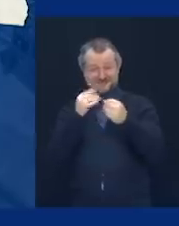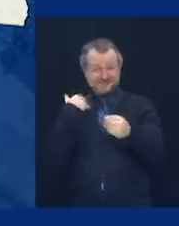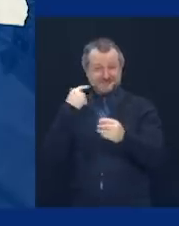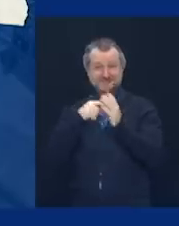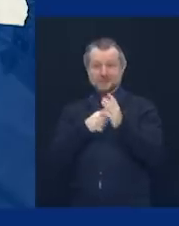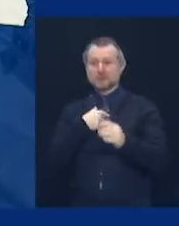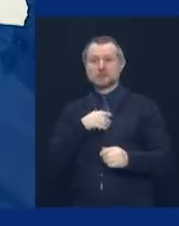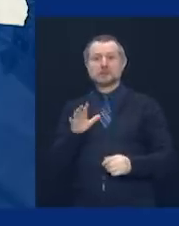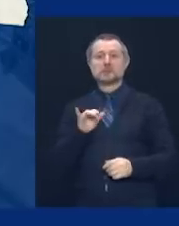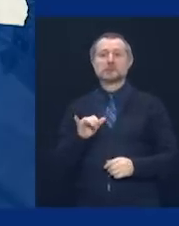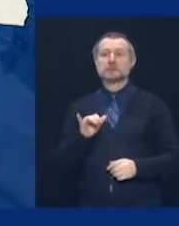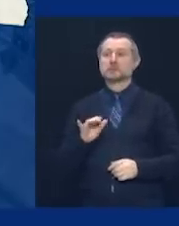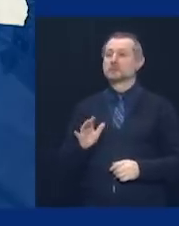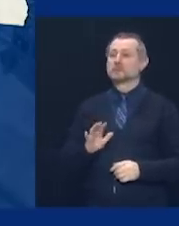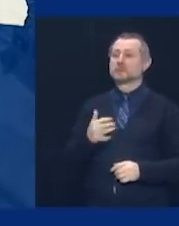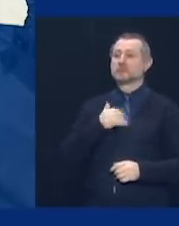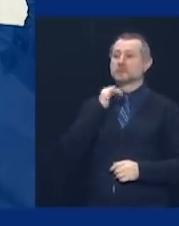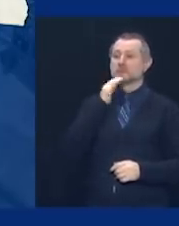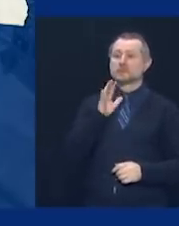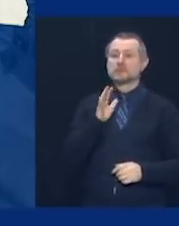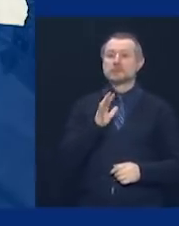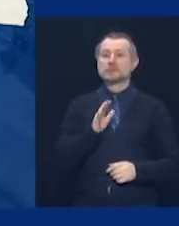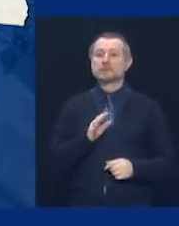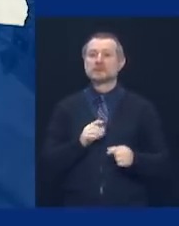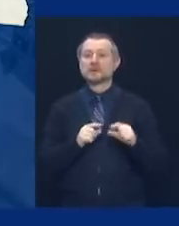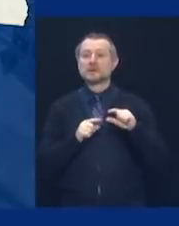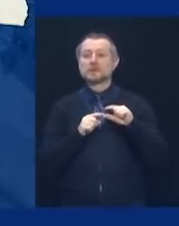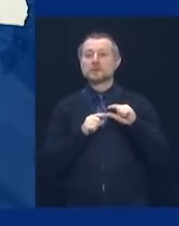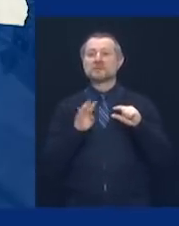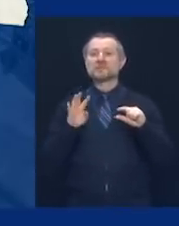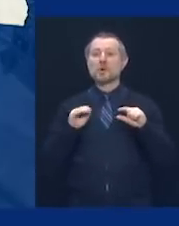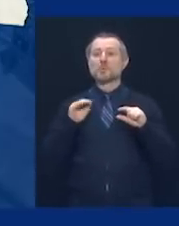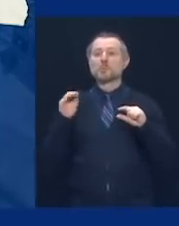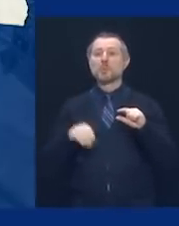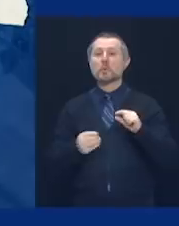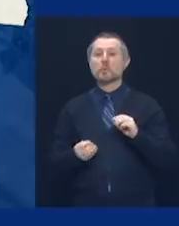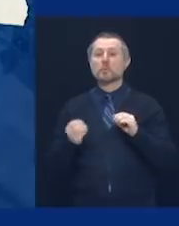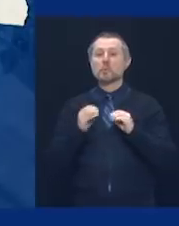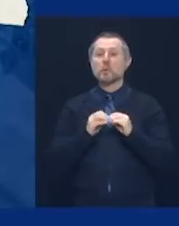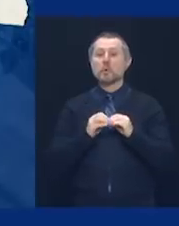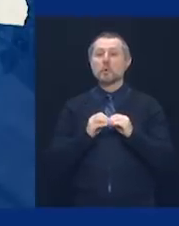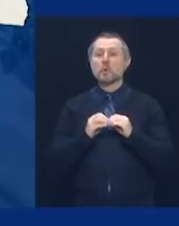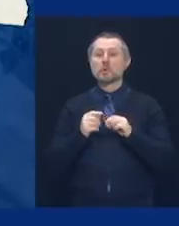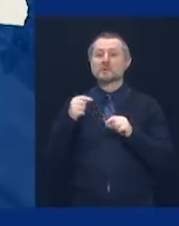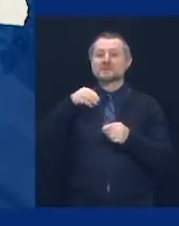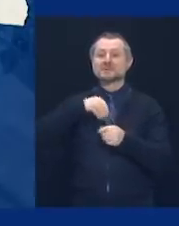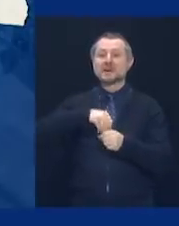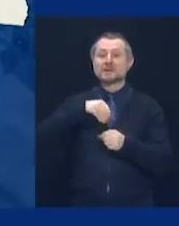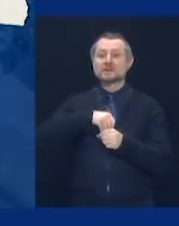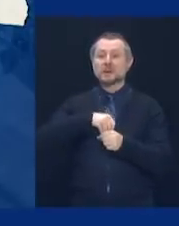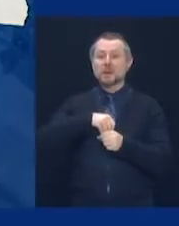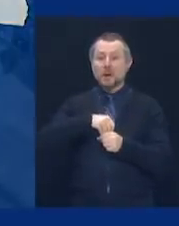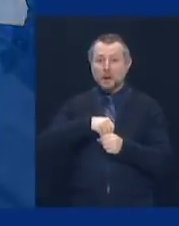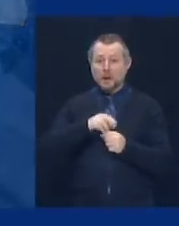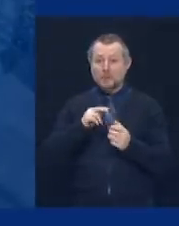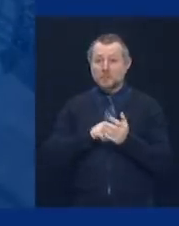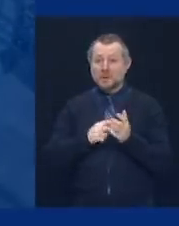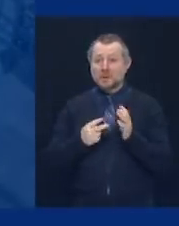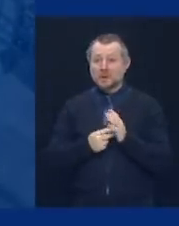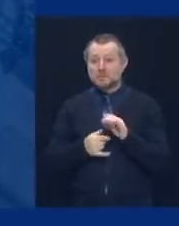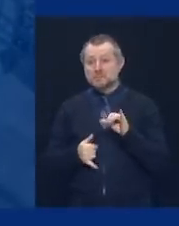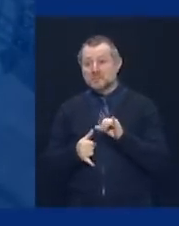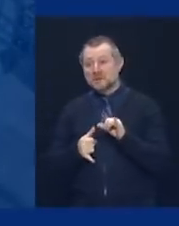out that there's 40% more doses in the vial. When they're measured in the syringe, there